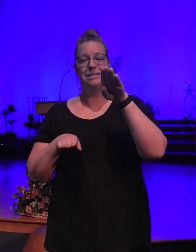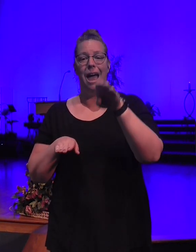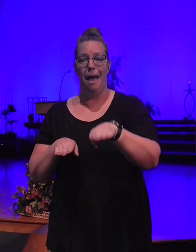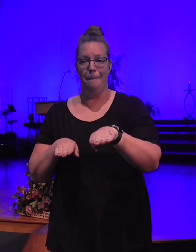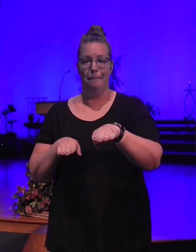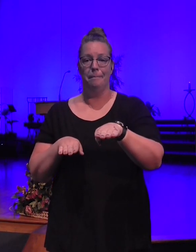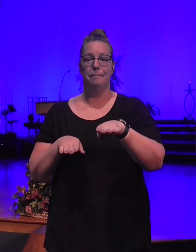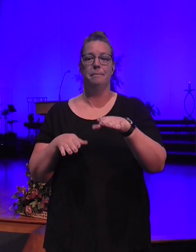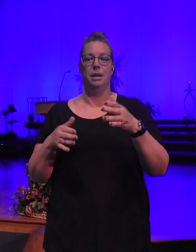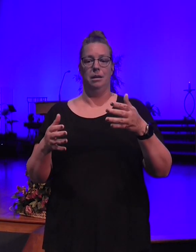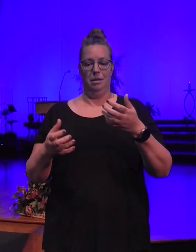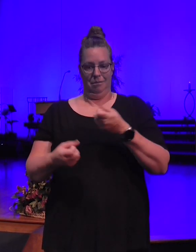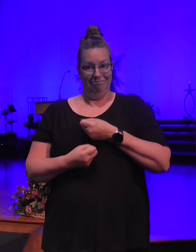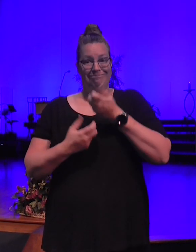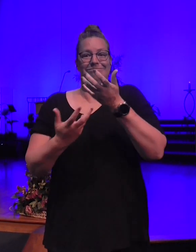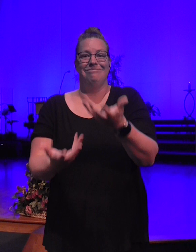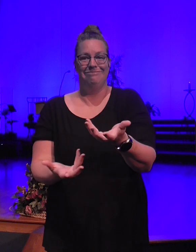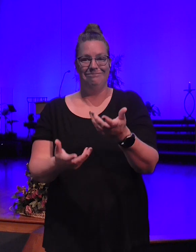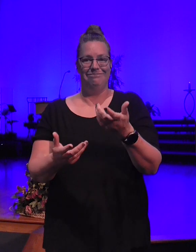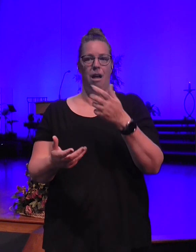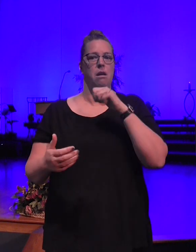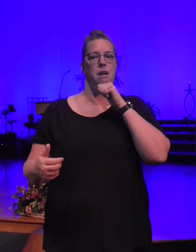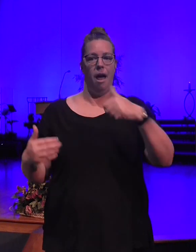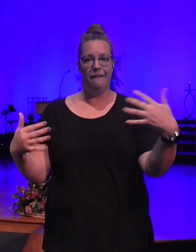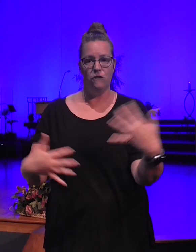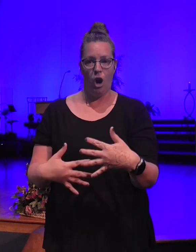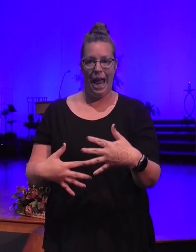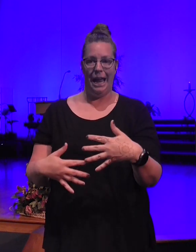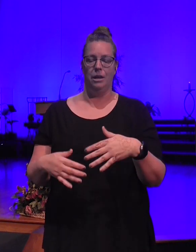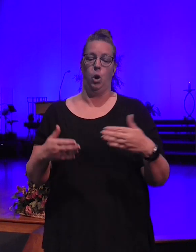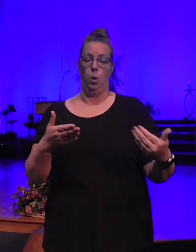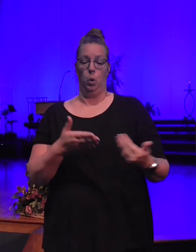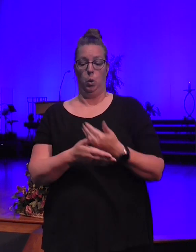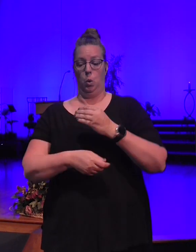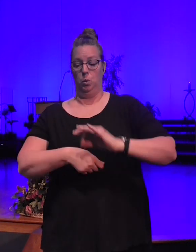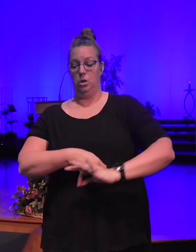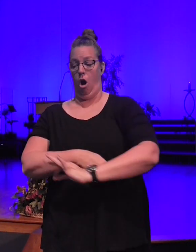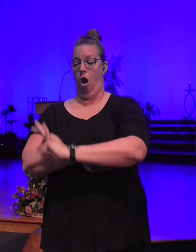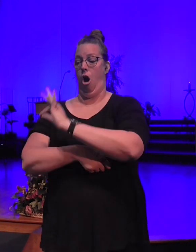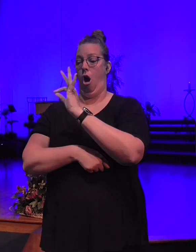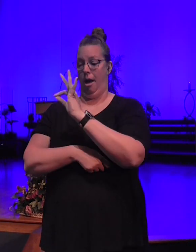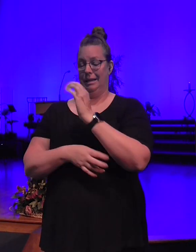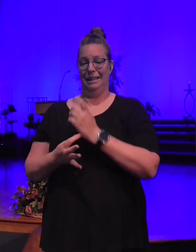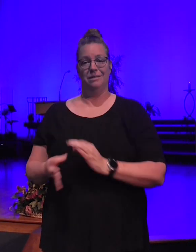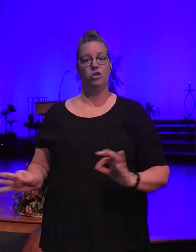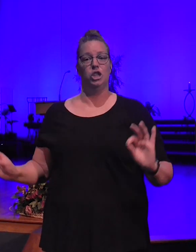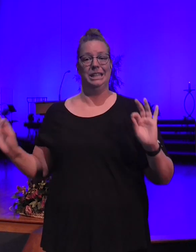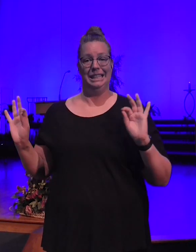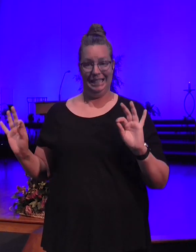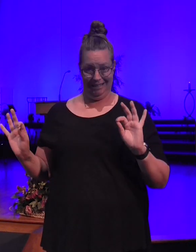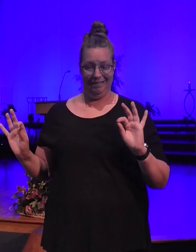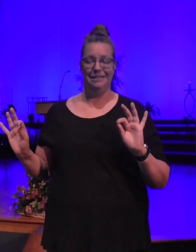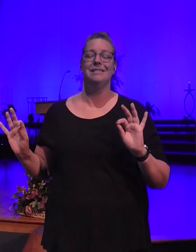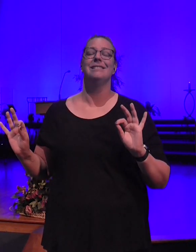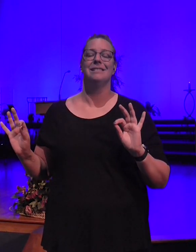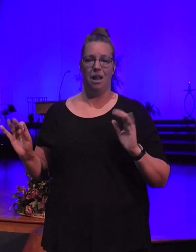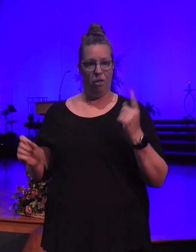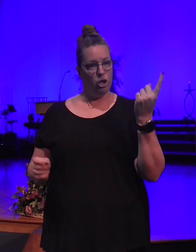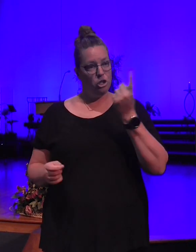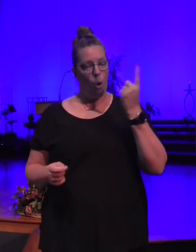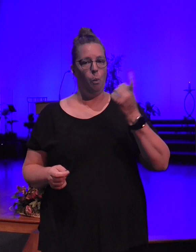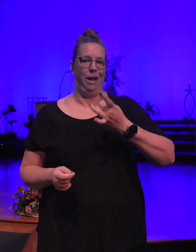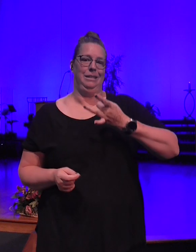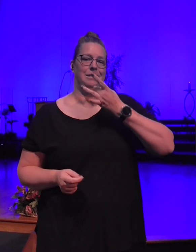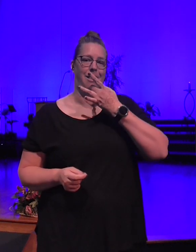and unafraid. The new dawn blooms as we free it, for there is always